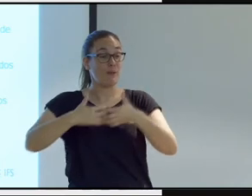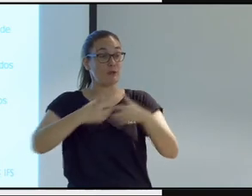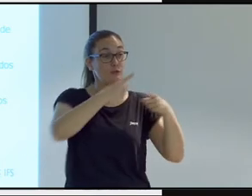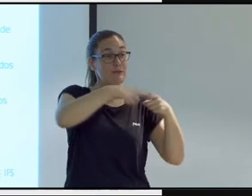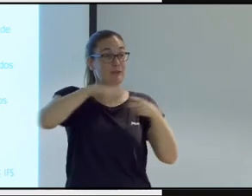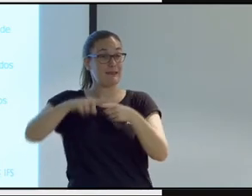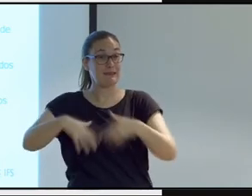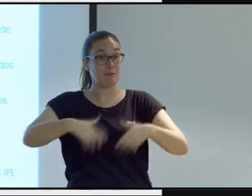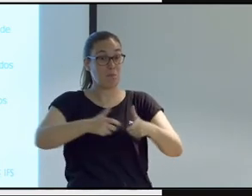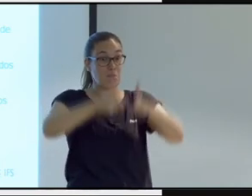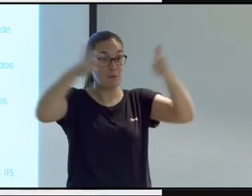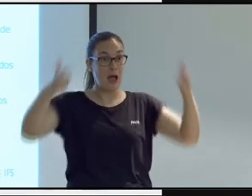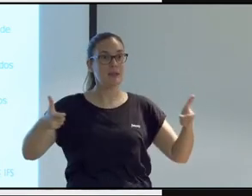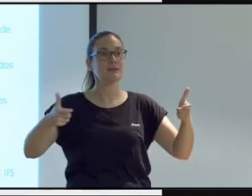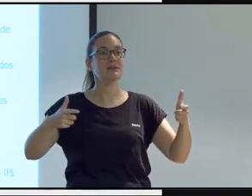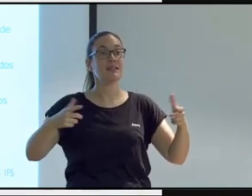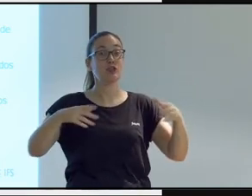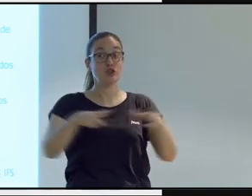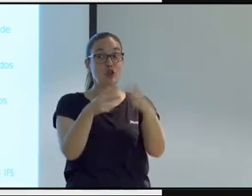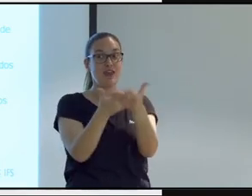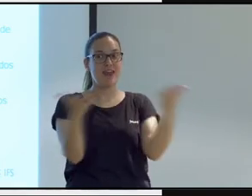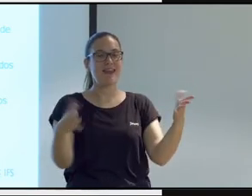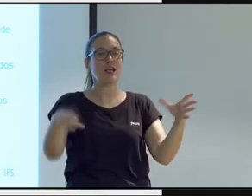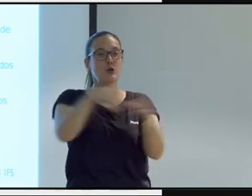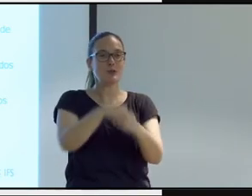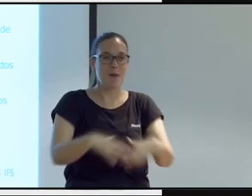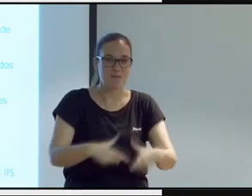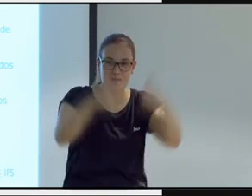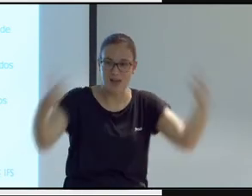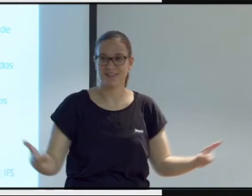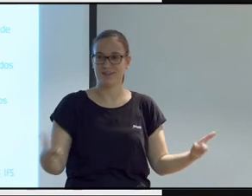allow us to do the things that we do.